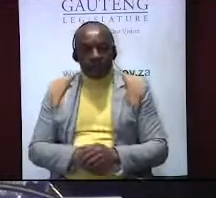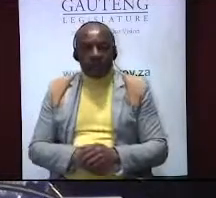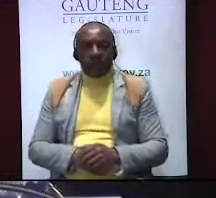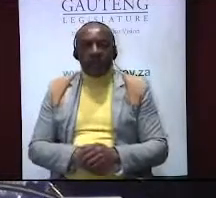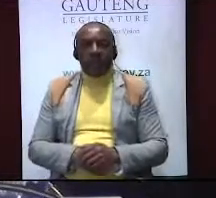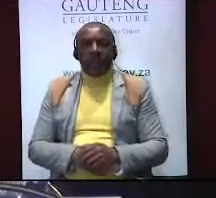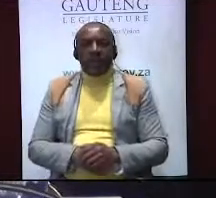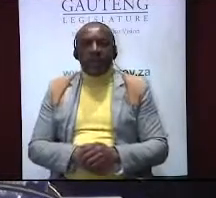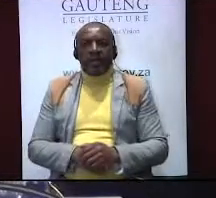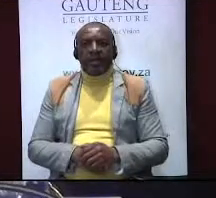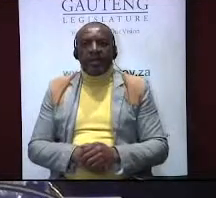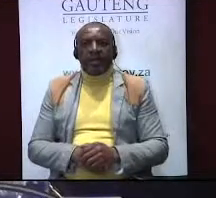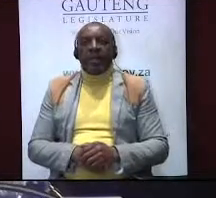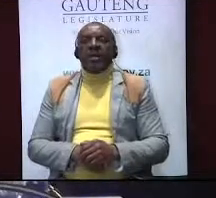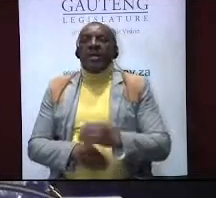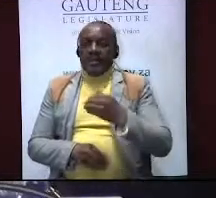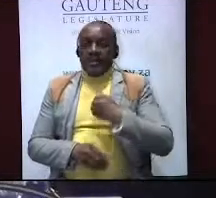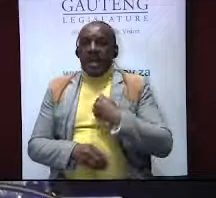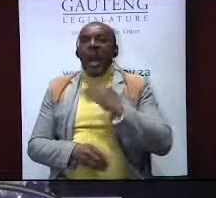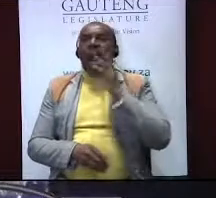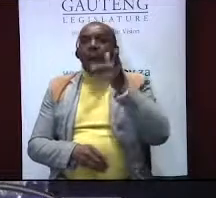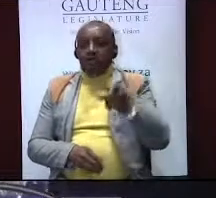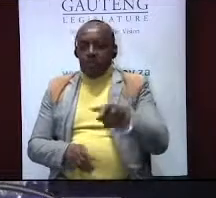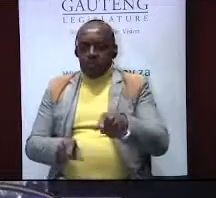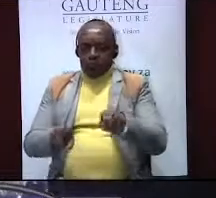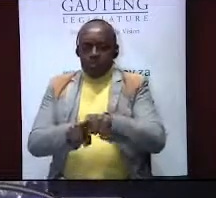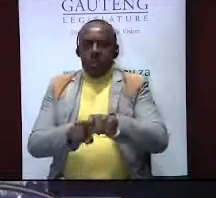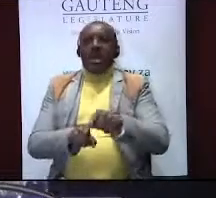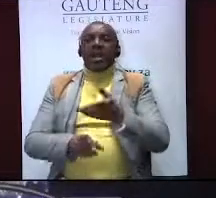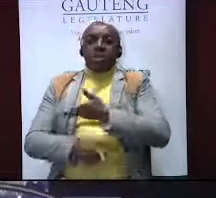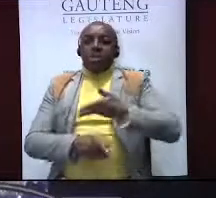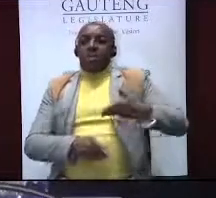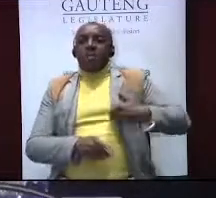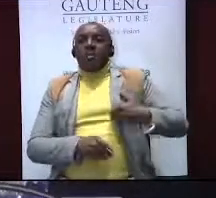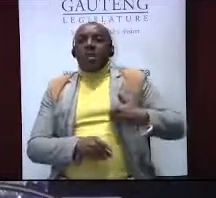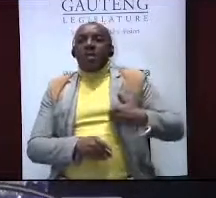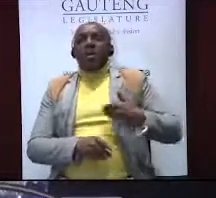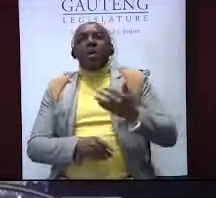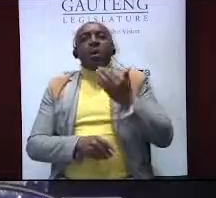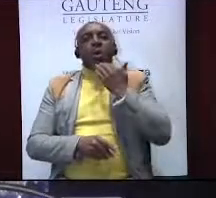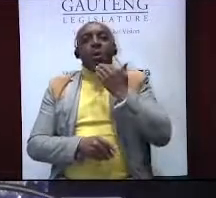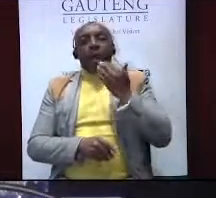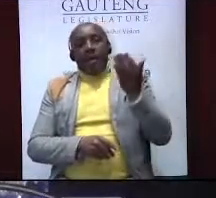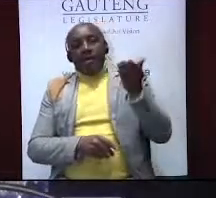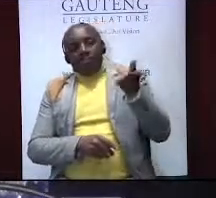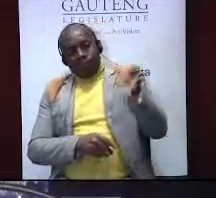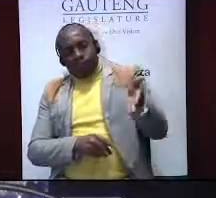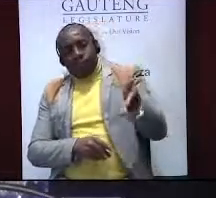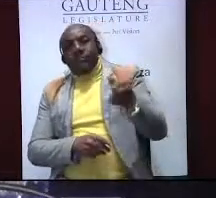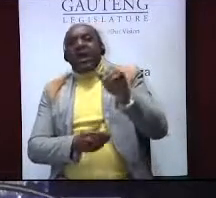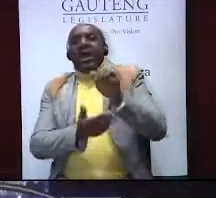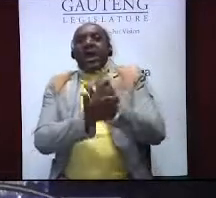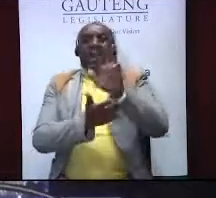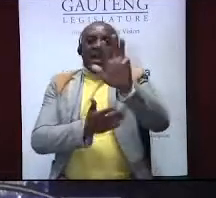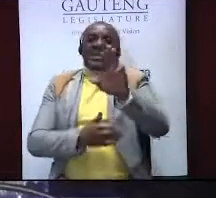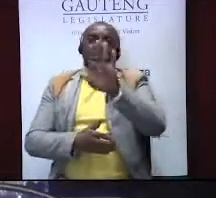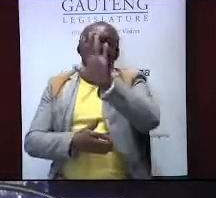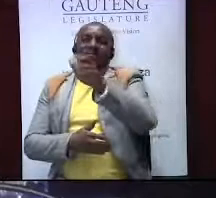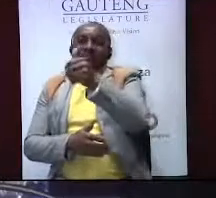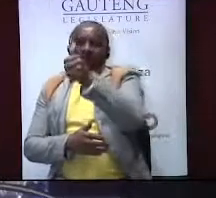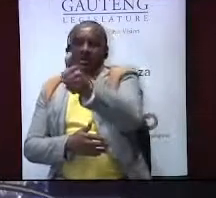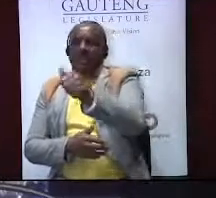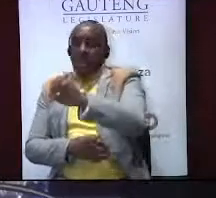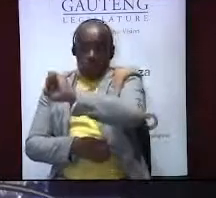I'll be like the 1956 women. Luna, you are very privileged to be knowing God